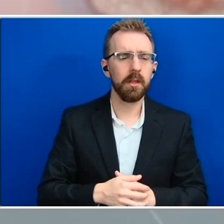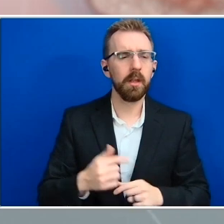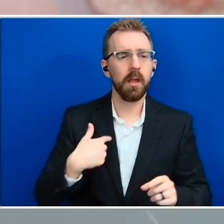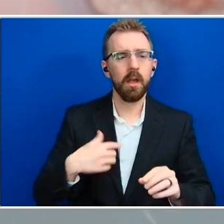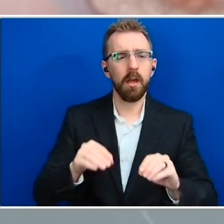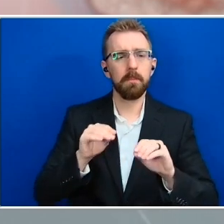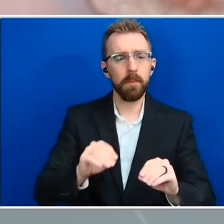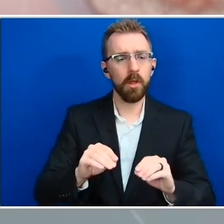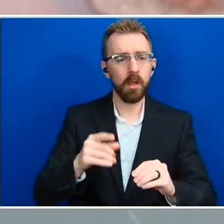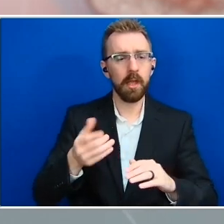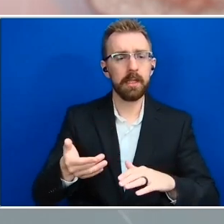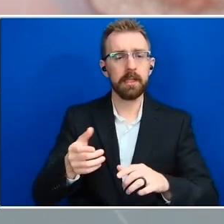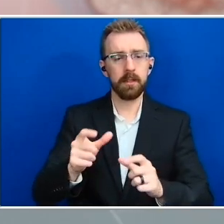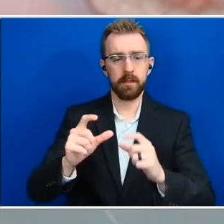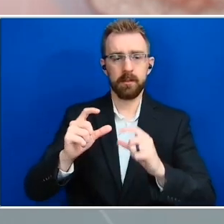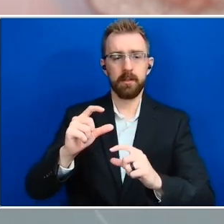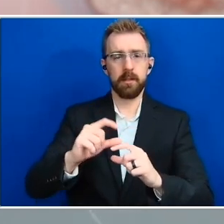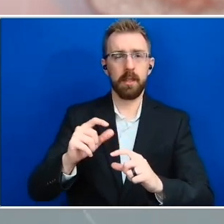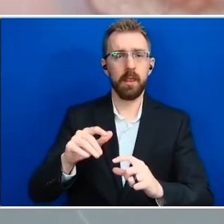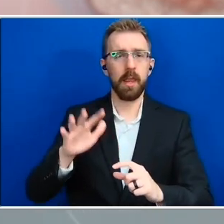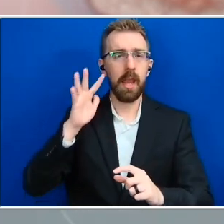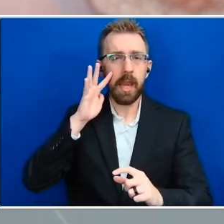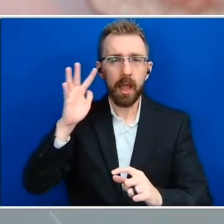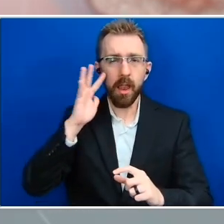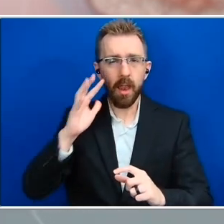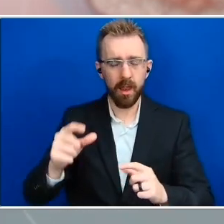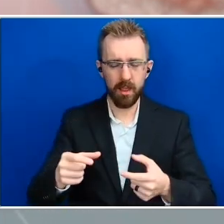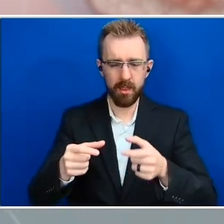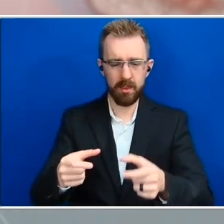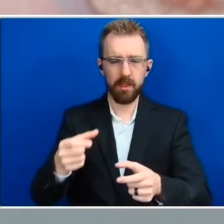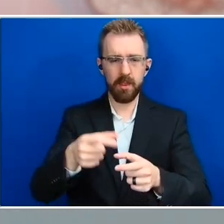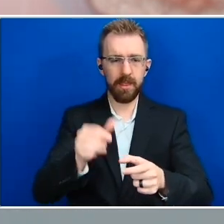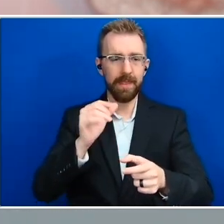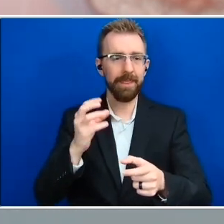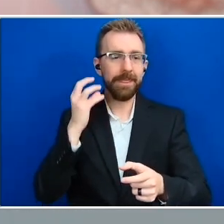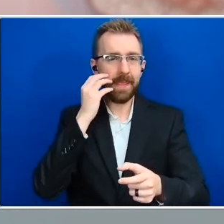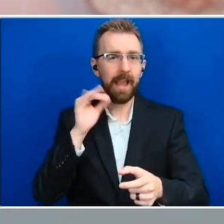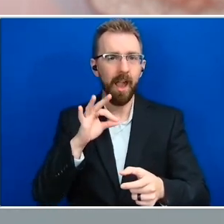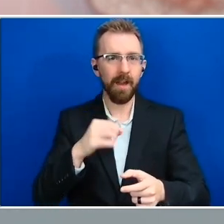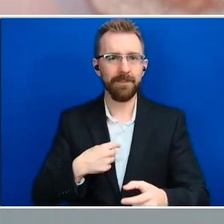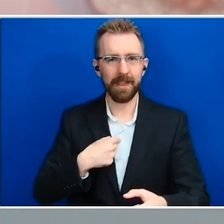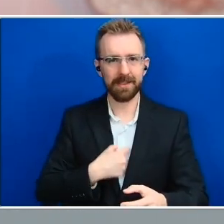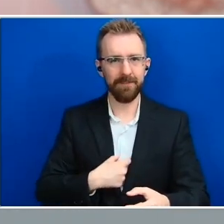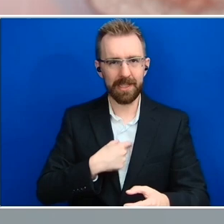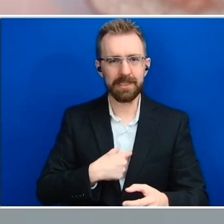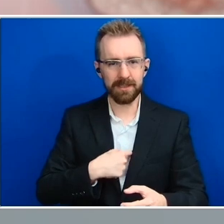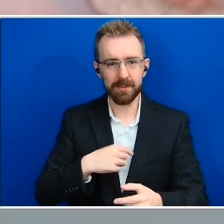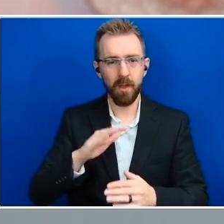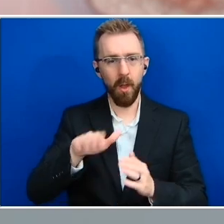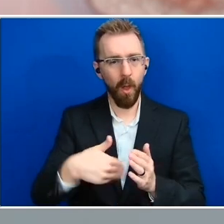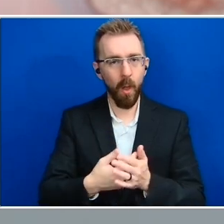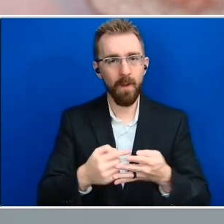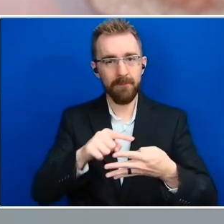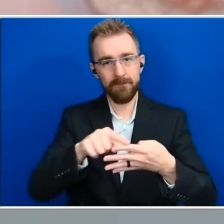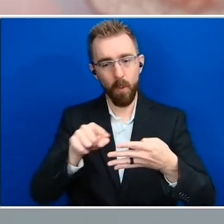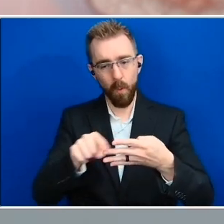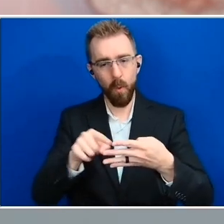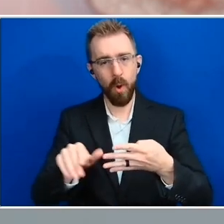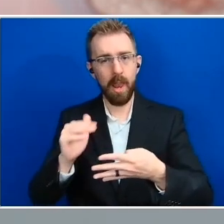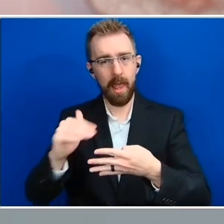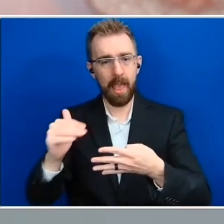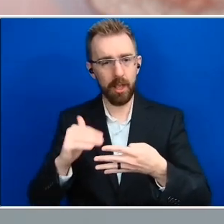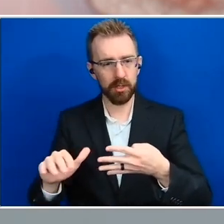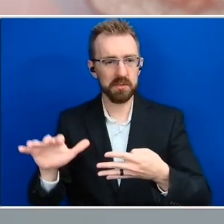2 nickels. That is the thickness of esophagus. Therefore, all 4 layers, the thickness is about 3 to